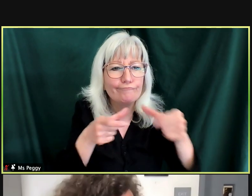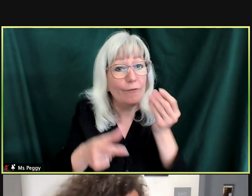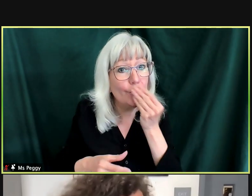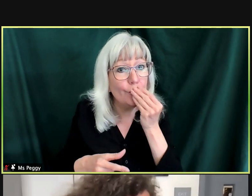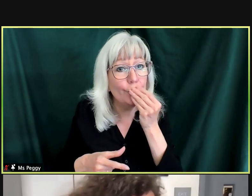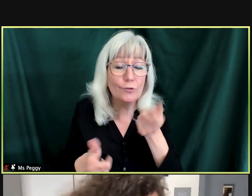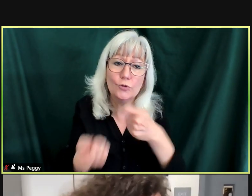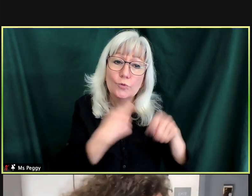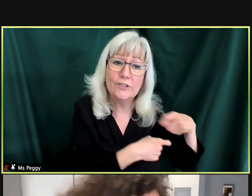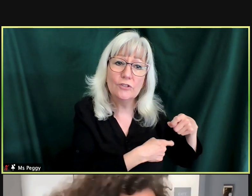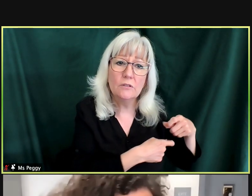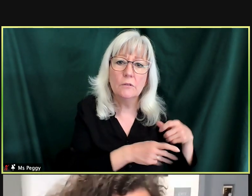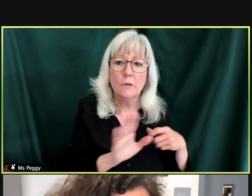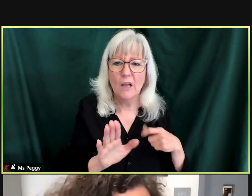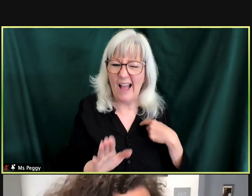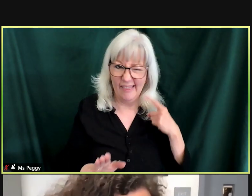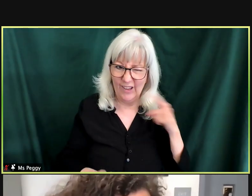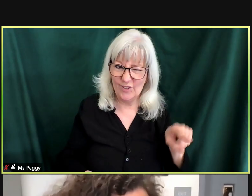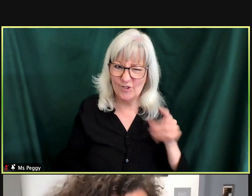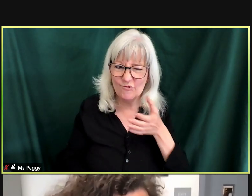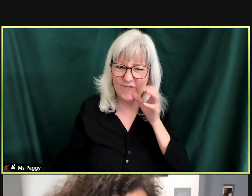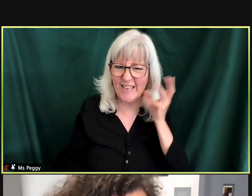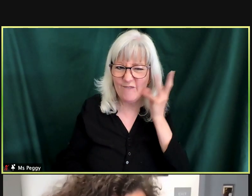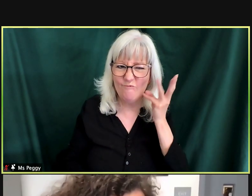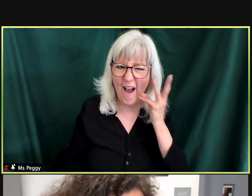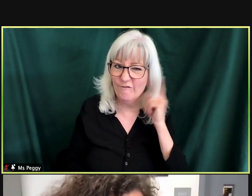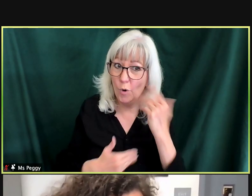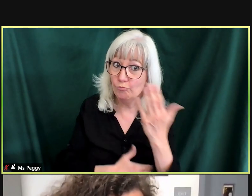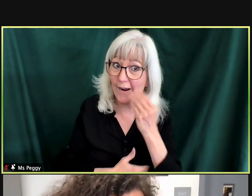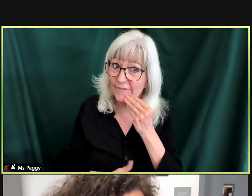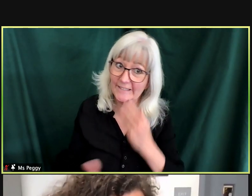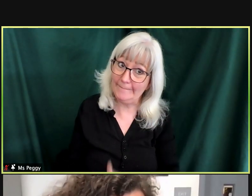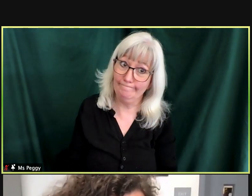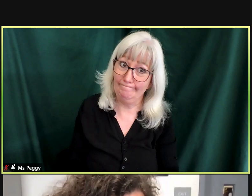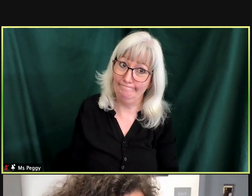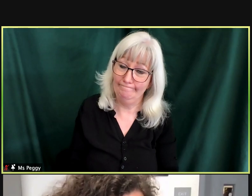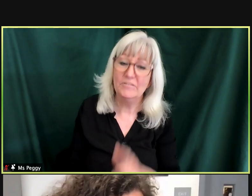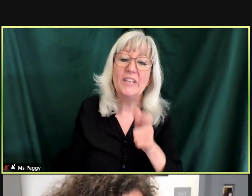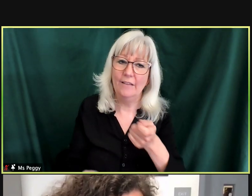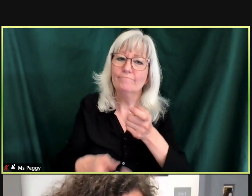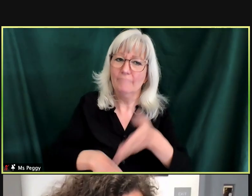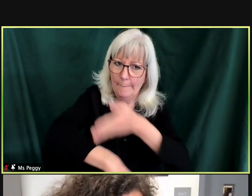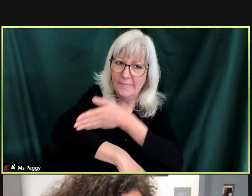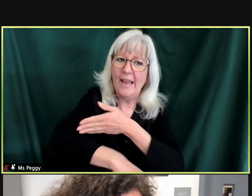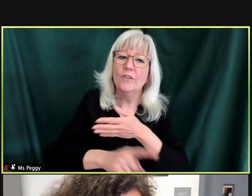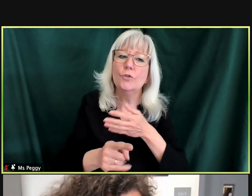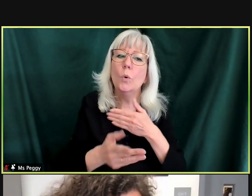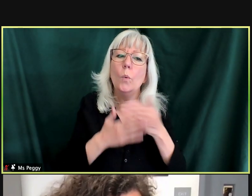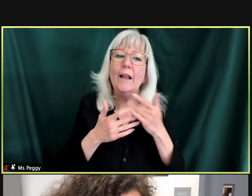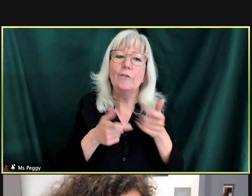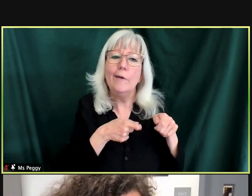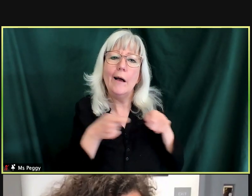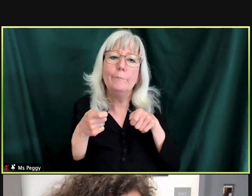And of course, none of you are drinking wine for breakfast, so you could update that too with something you would